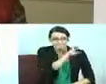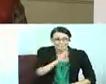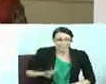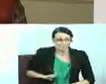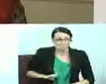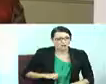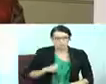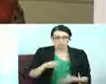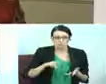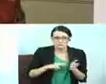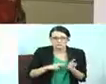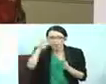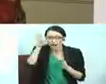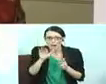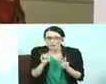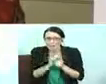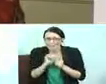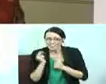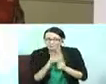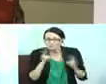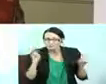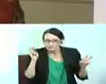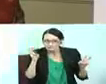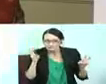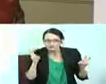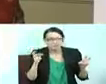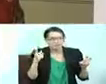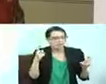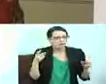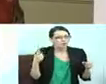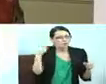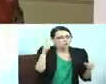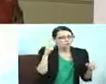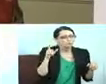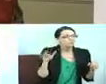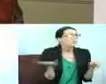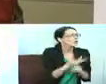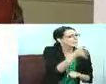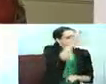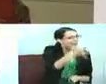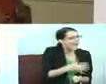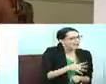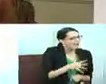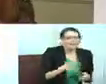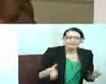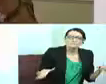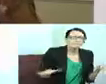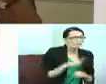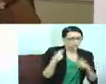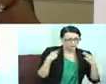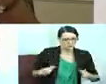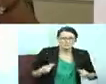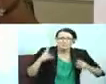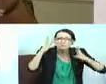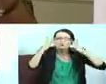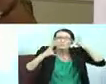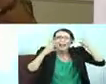God with us, fully man and fully human, created all